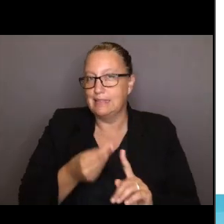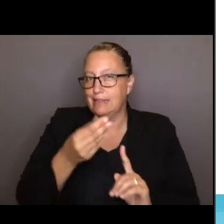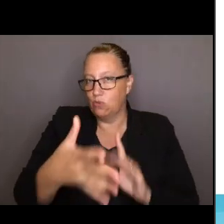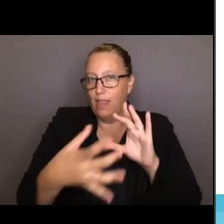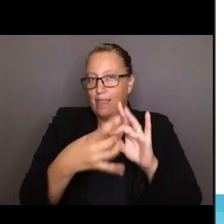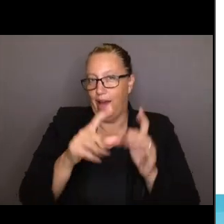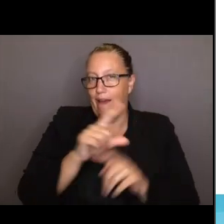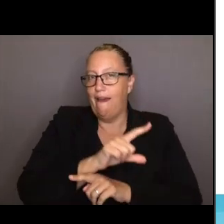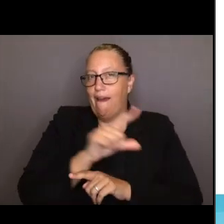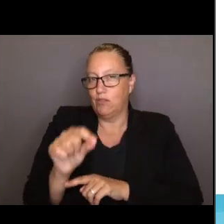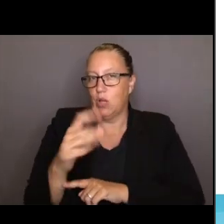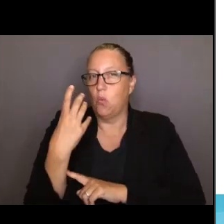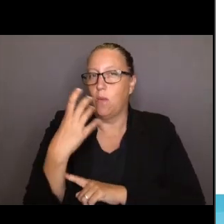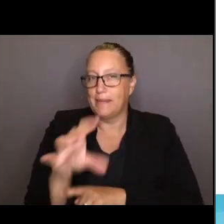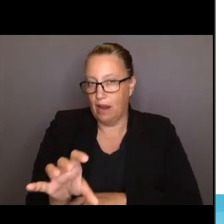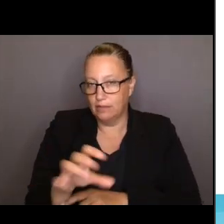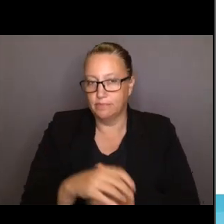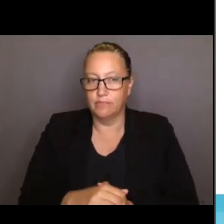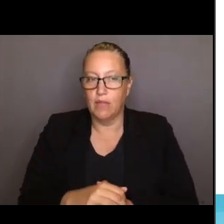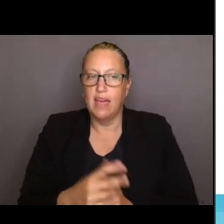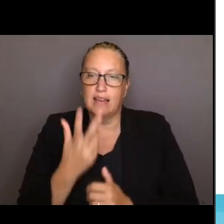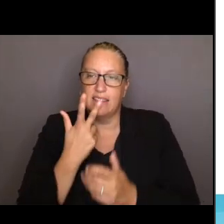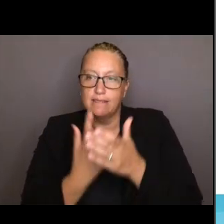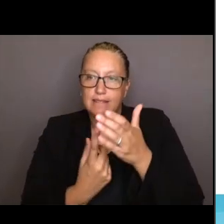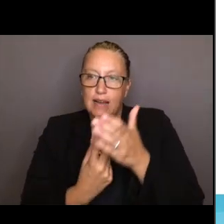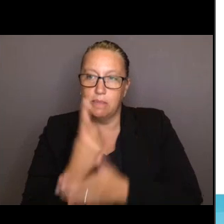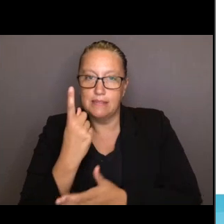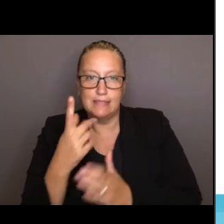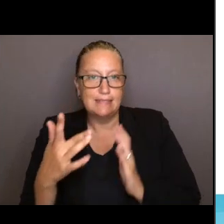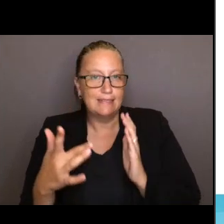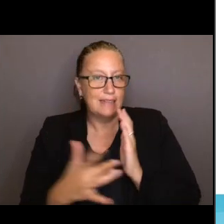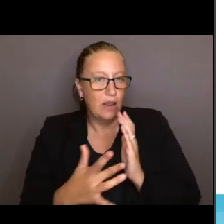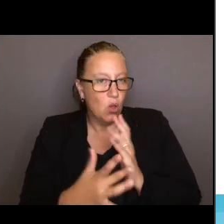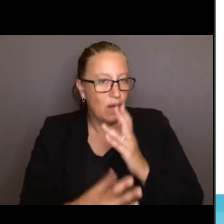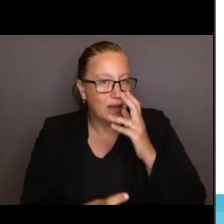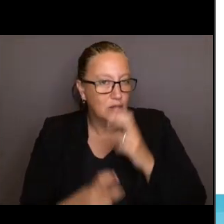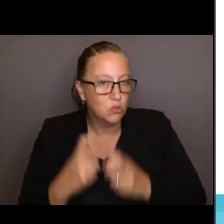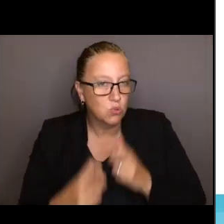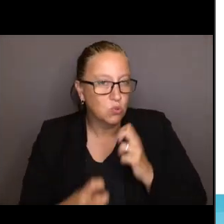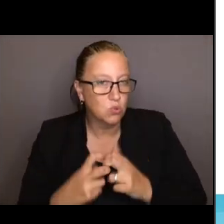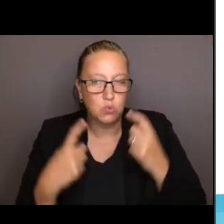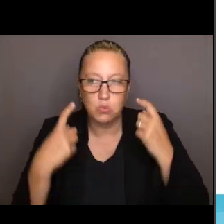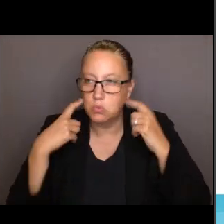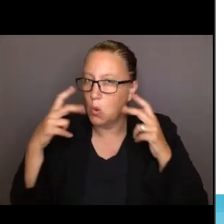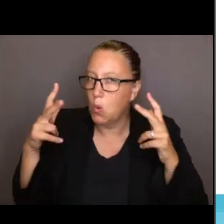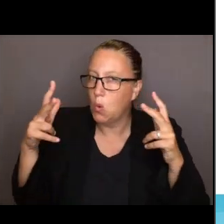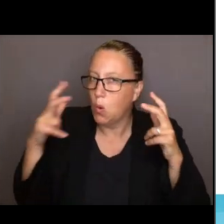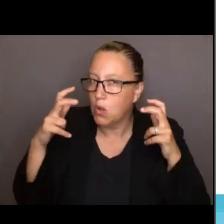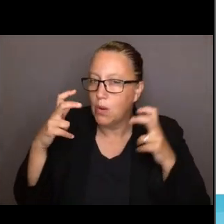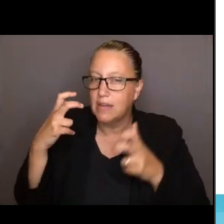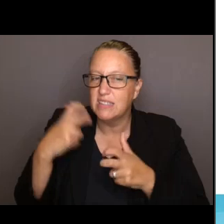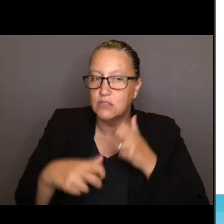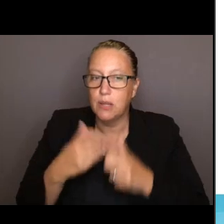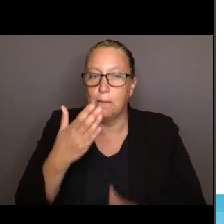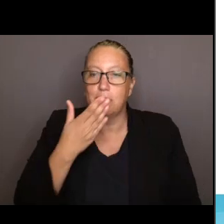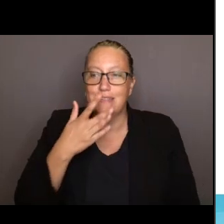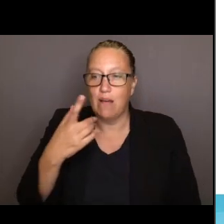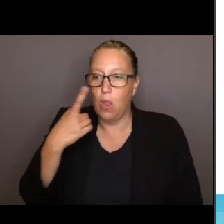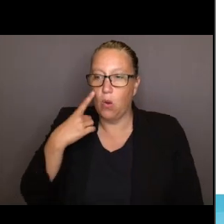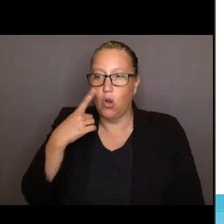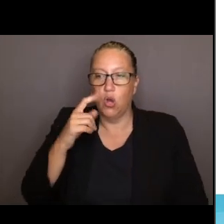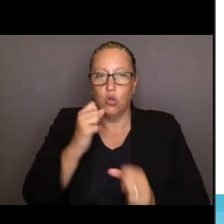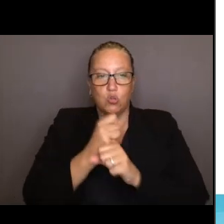you have any technical or audio issues with this webinar, you will need to contact GoToWebinar customer